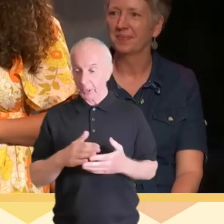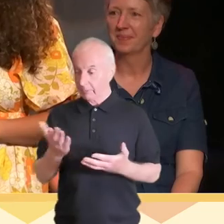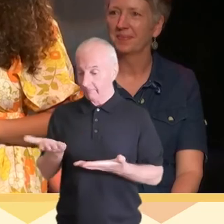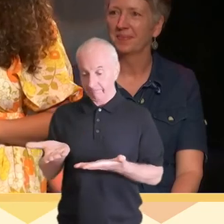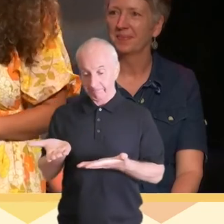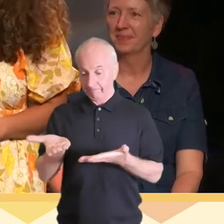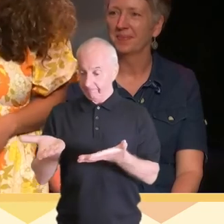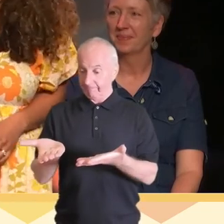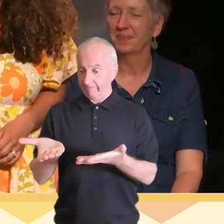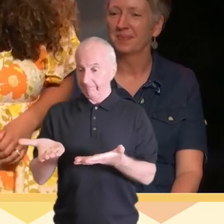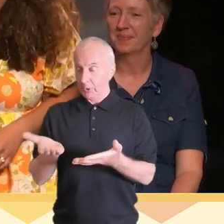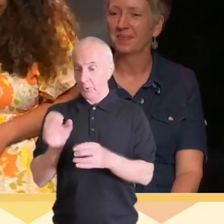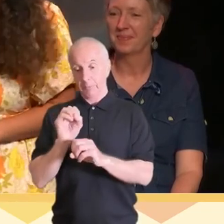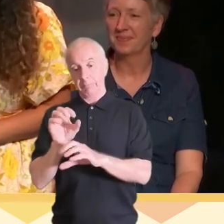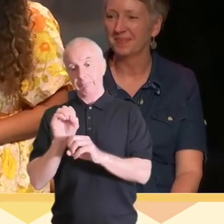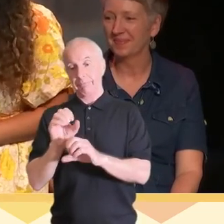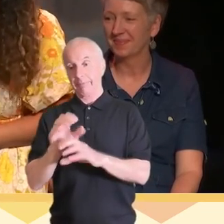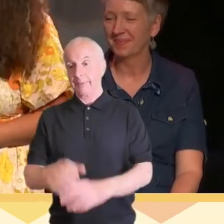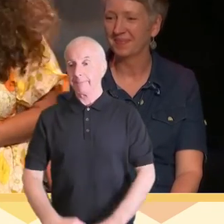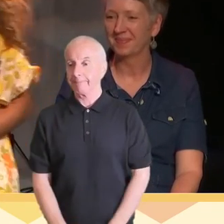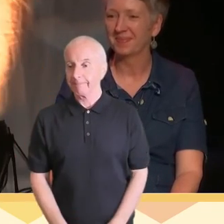for her elevator pitch. So here she goes.